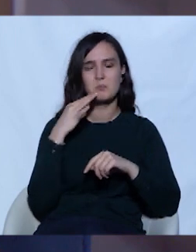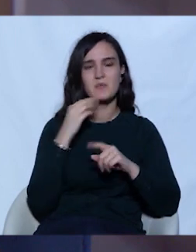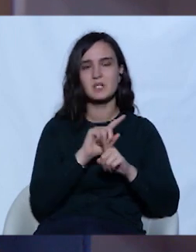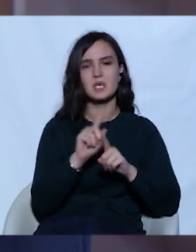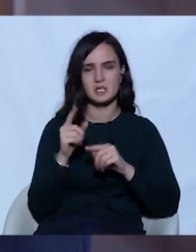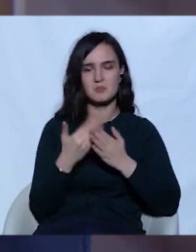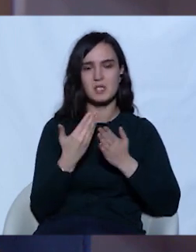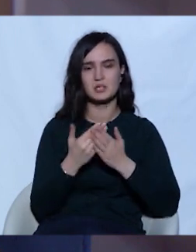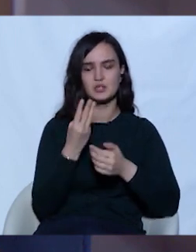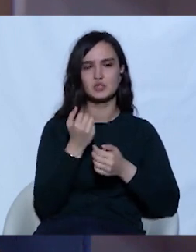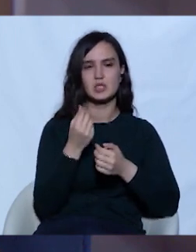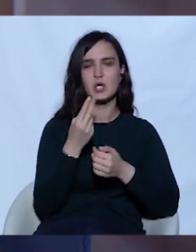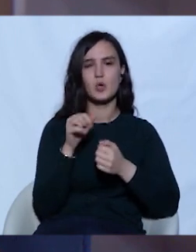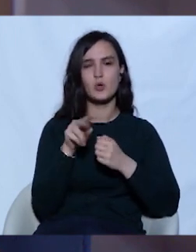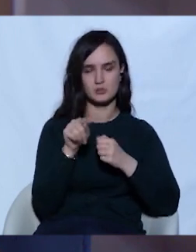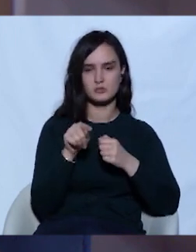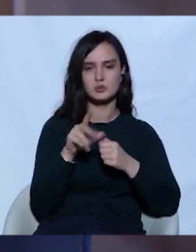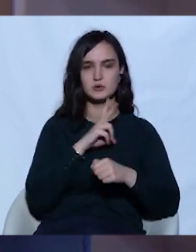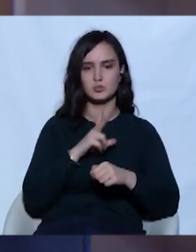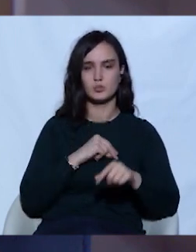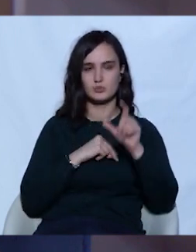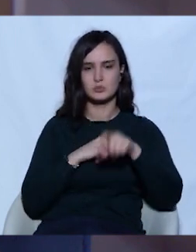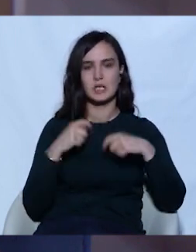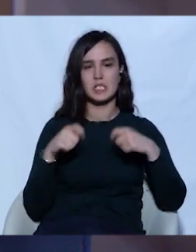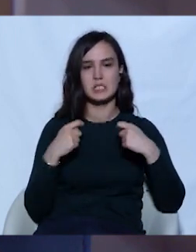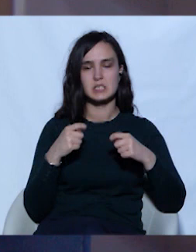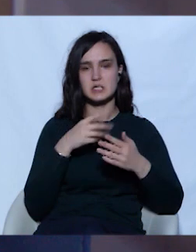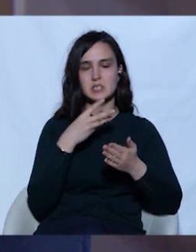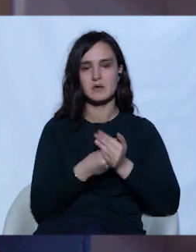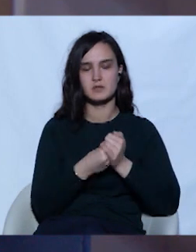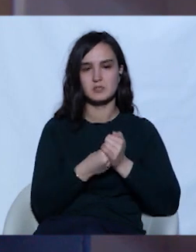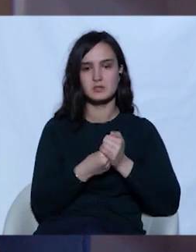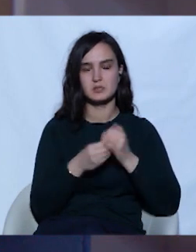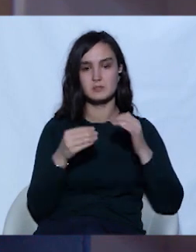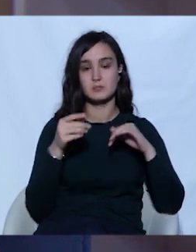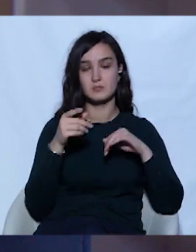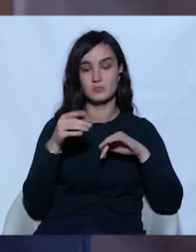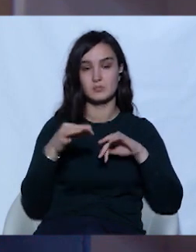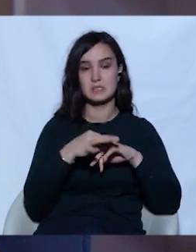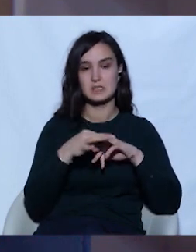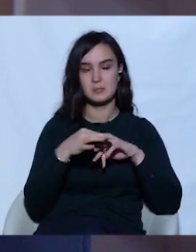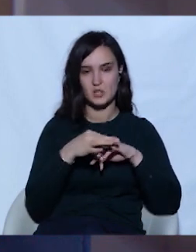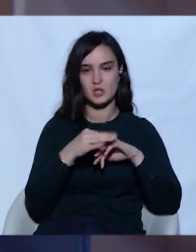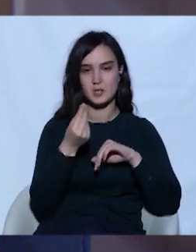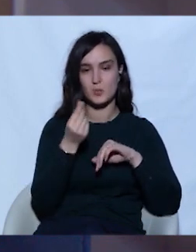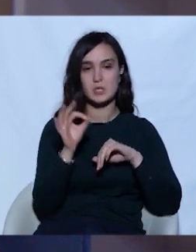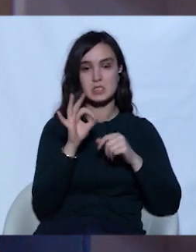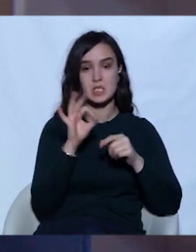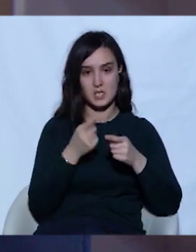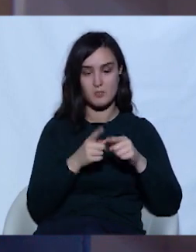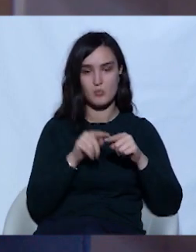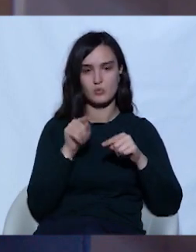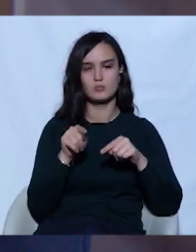she thinks so highly of herself and doesn't realize how capable she is of making so many